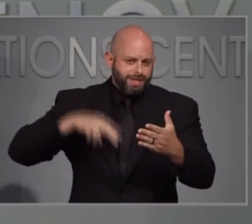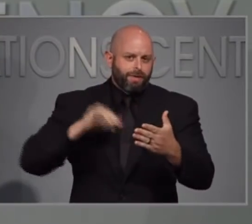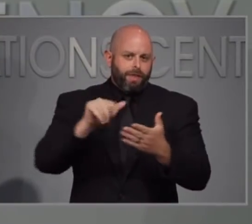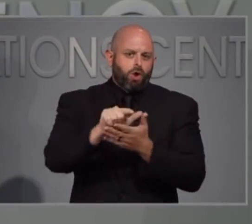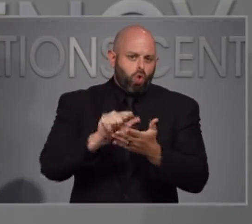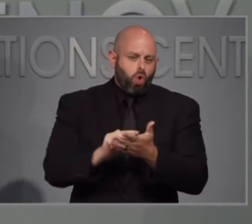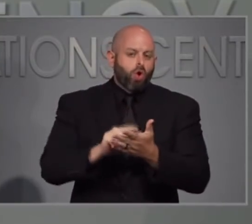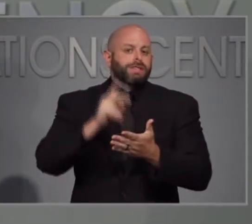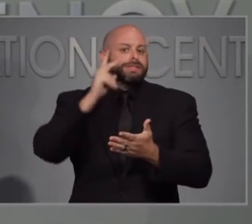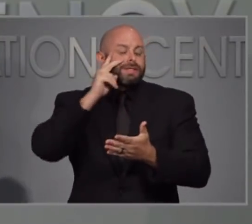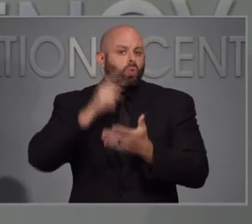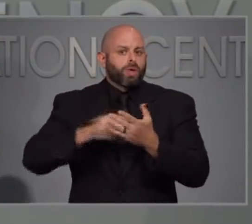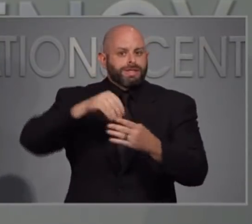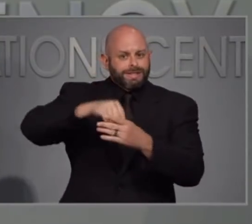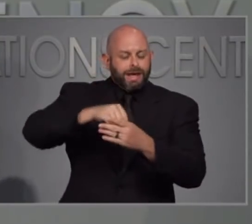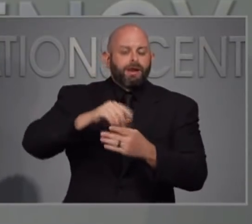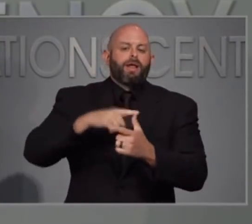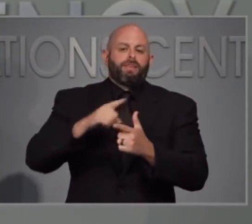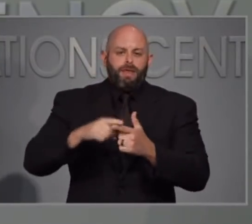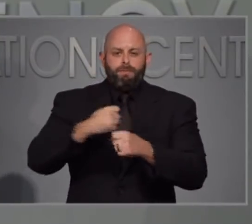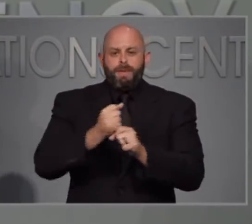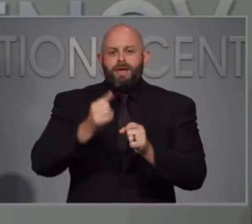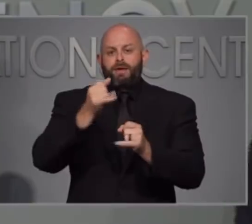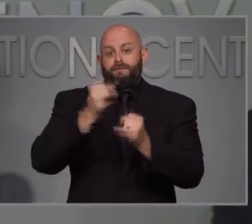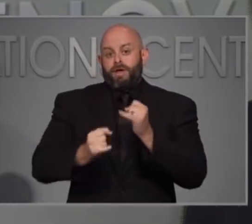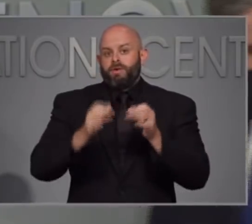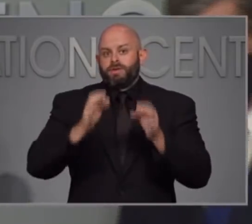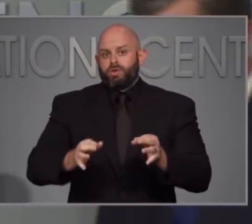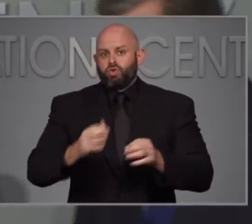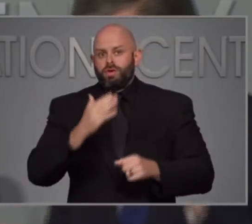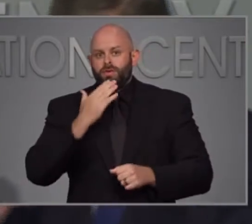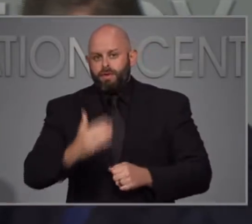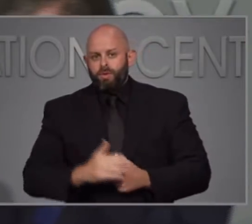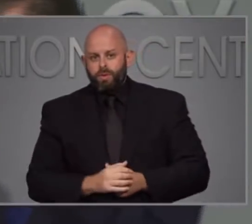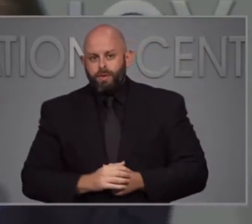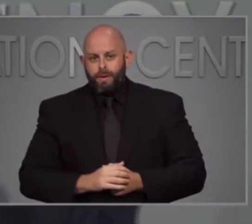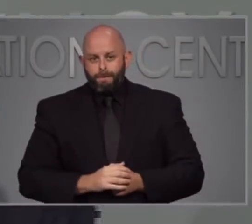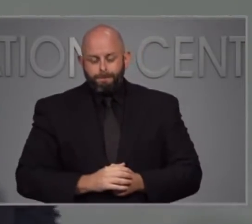in there and making final decisions about it. Thank you.